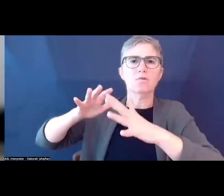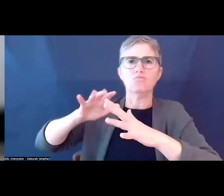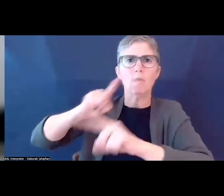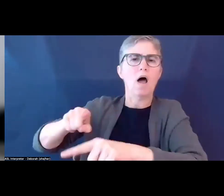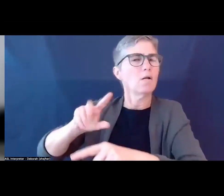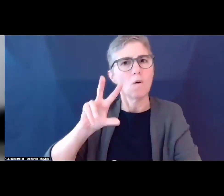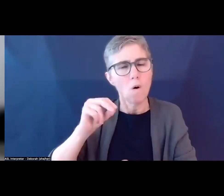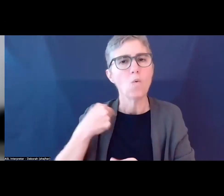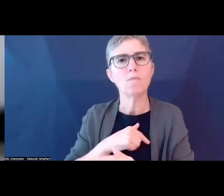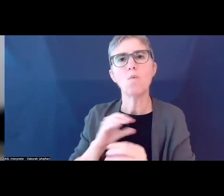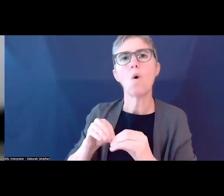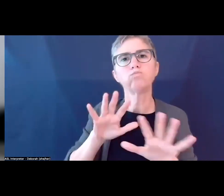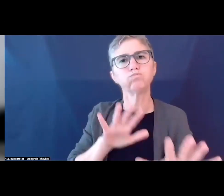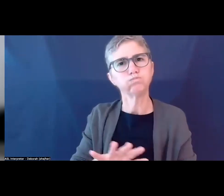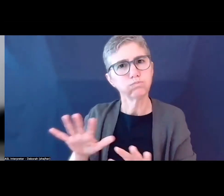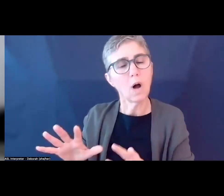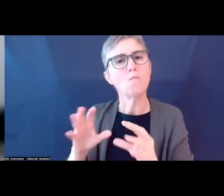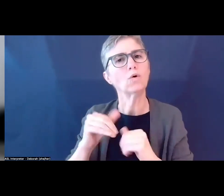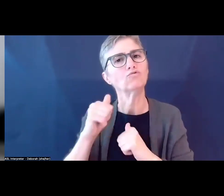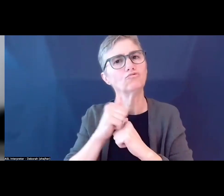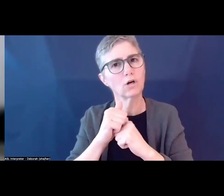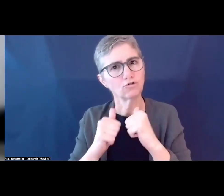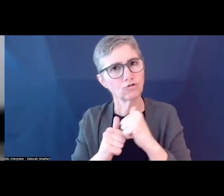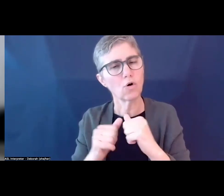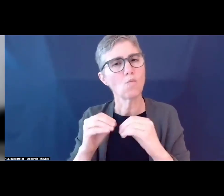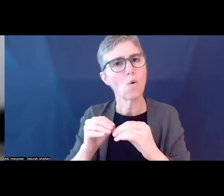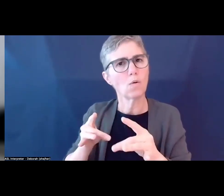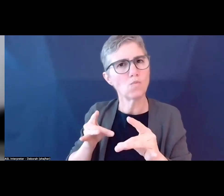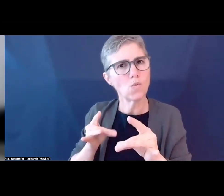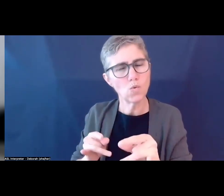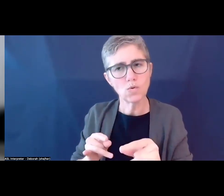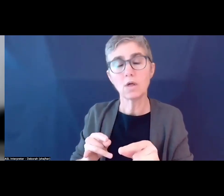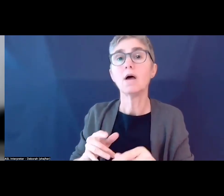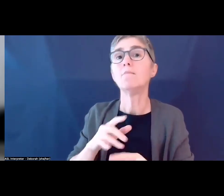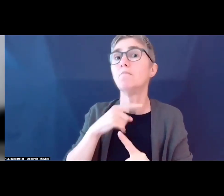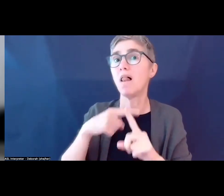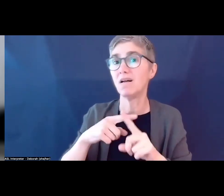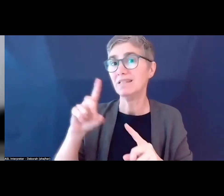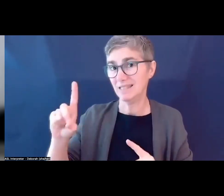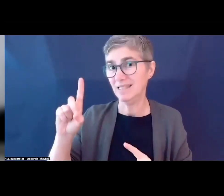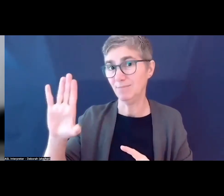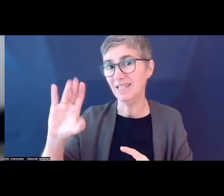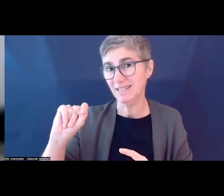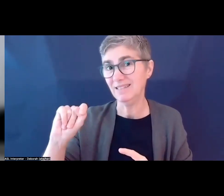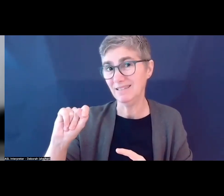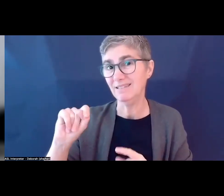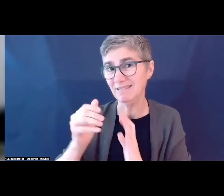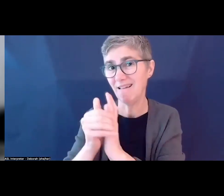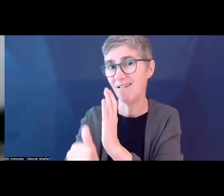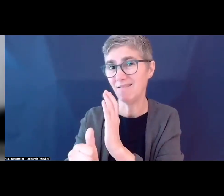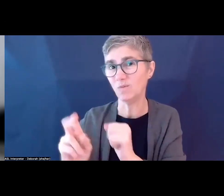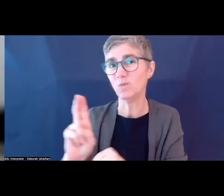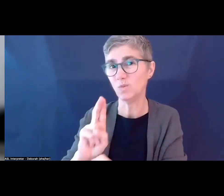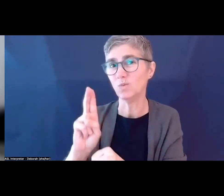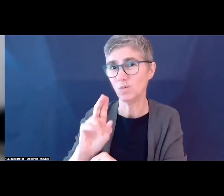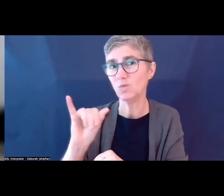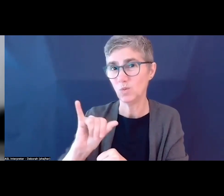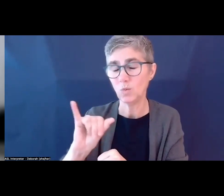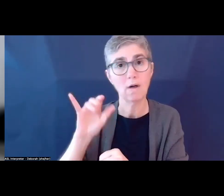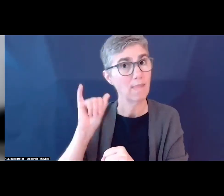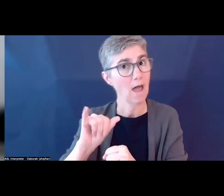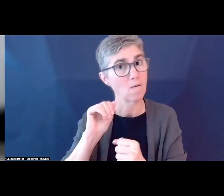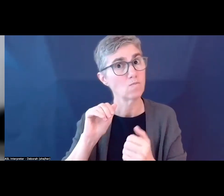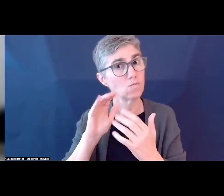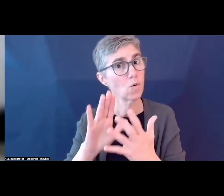floor, as well as the DBT skills approaches that we